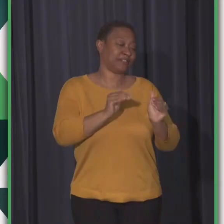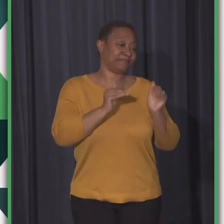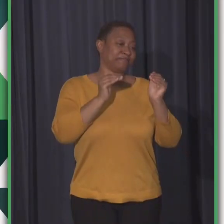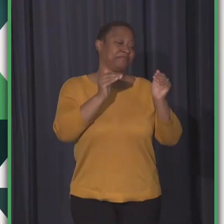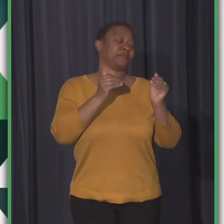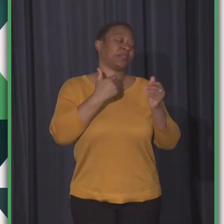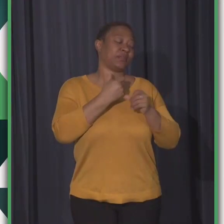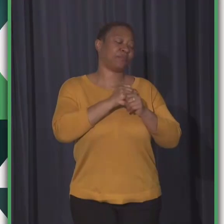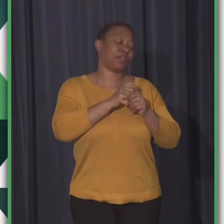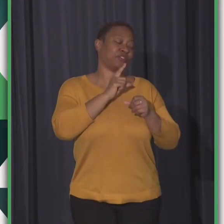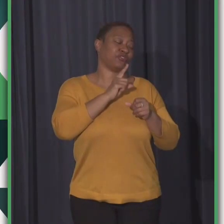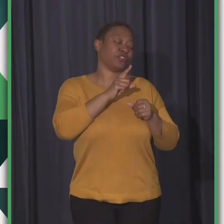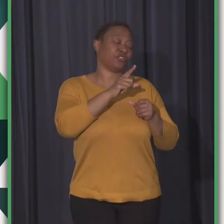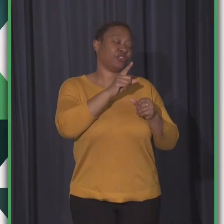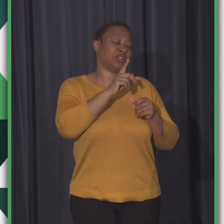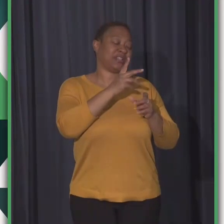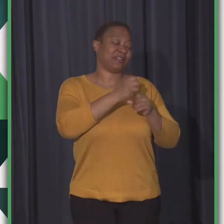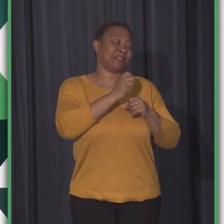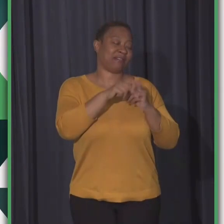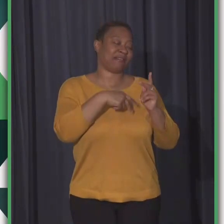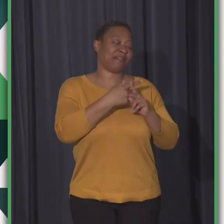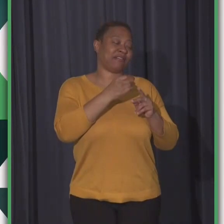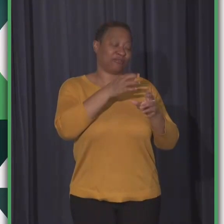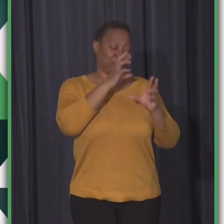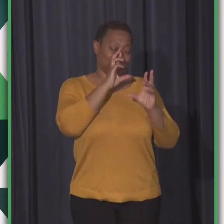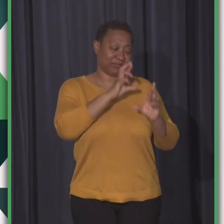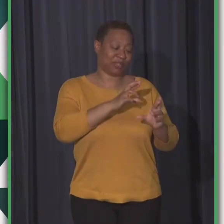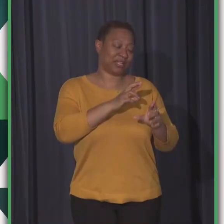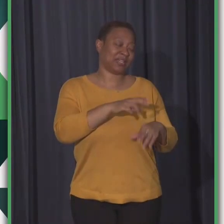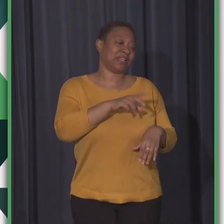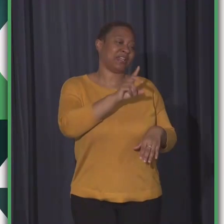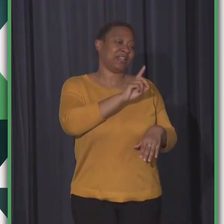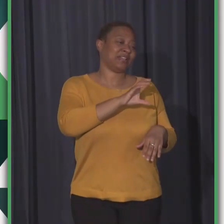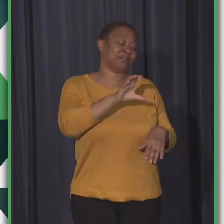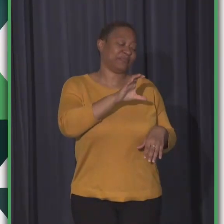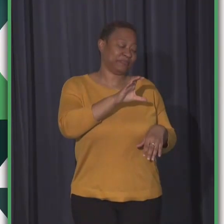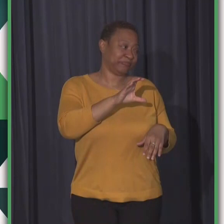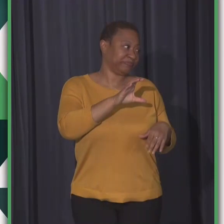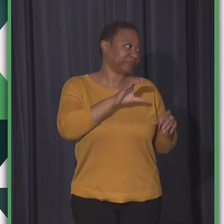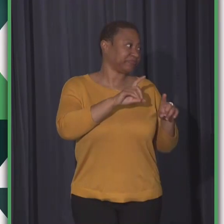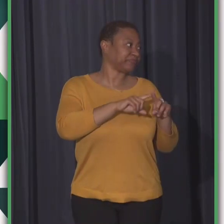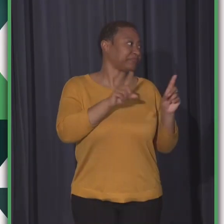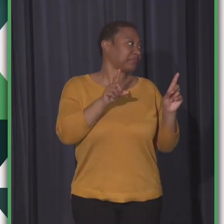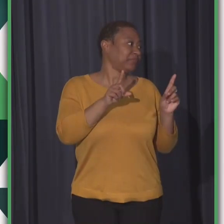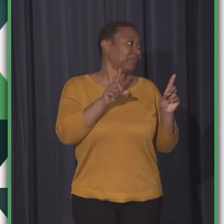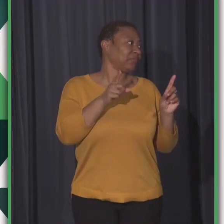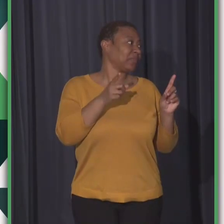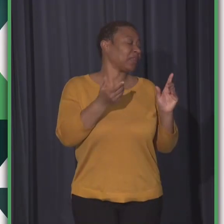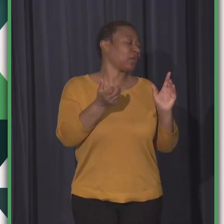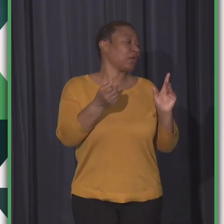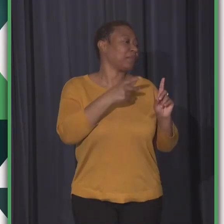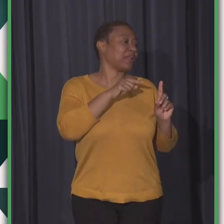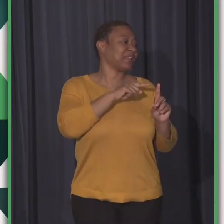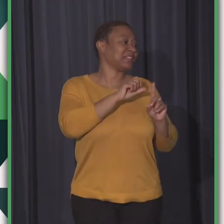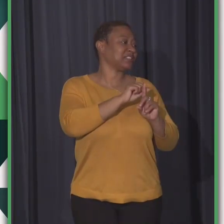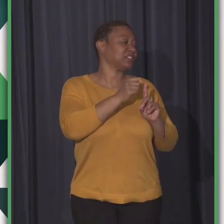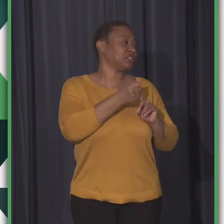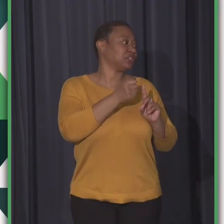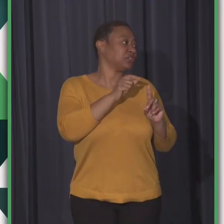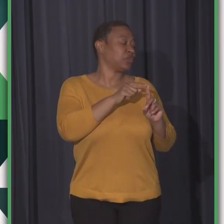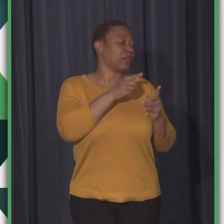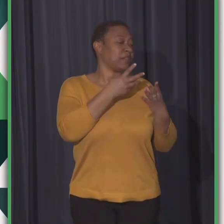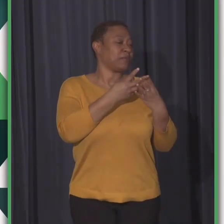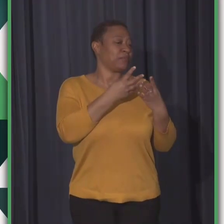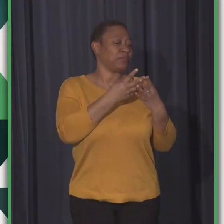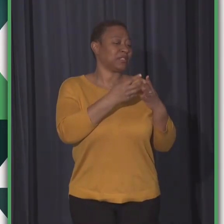So we want to make sure you get that type of respect, deputy chief. But I want to revisit that situation where the